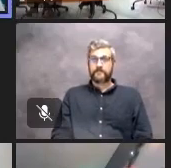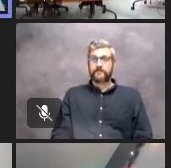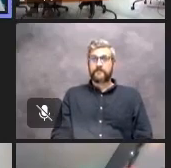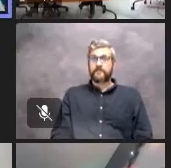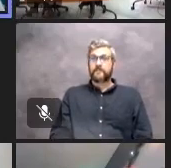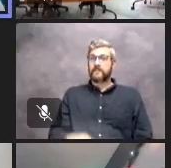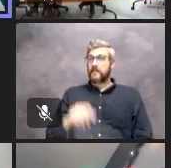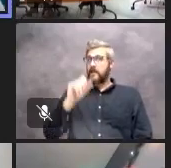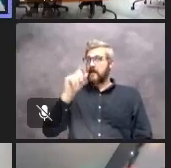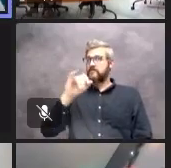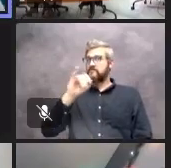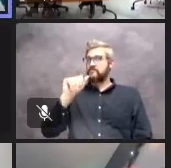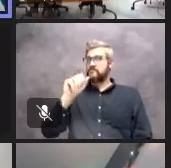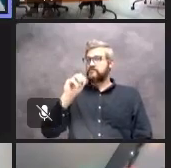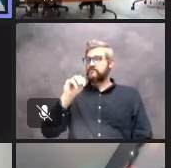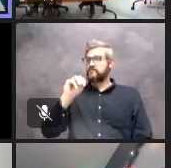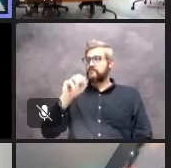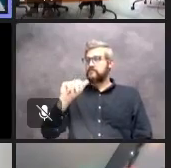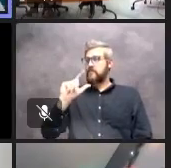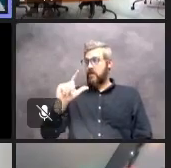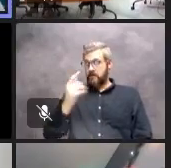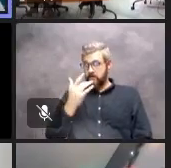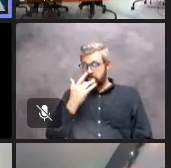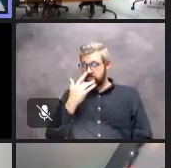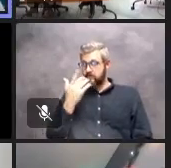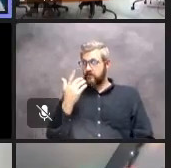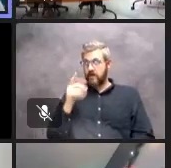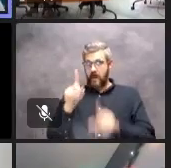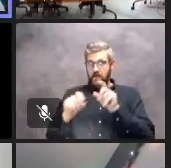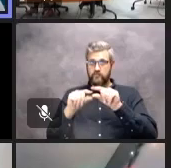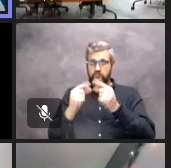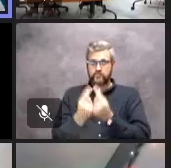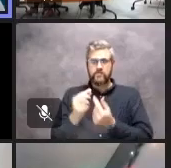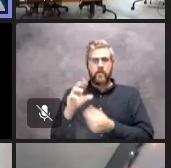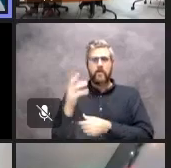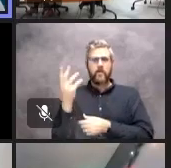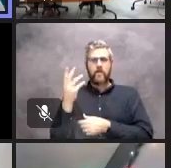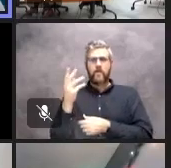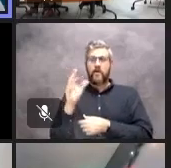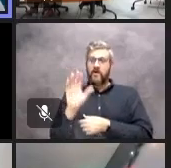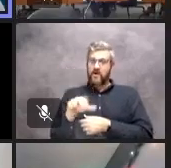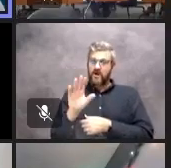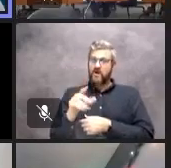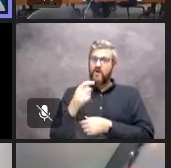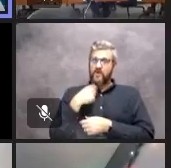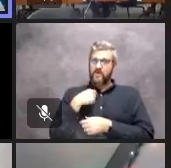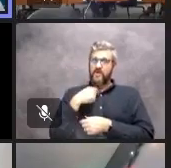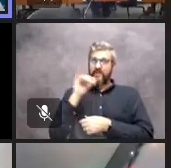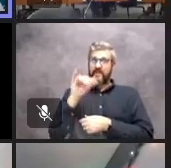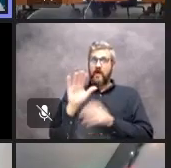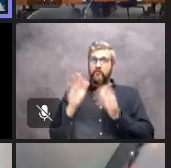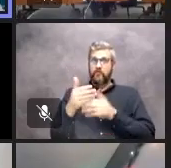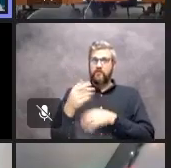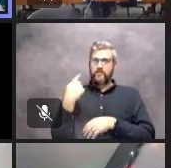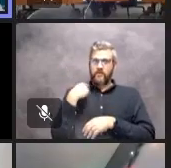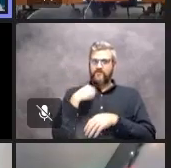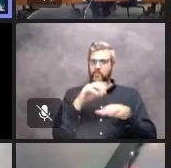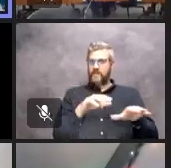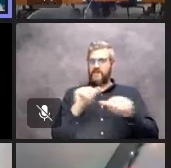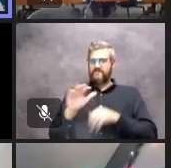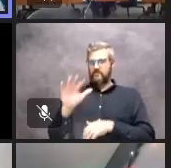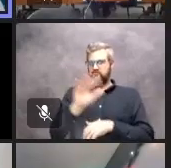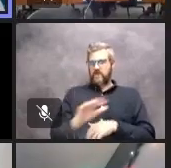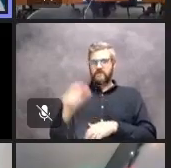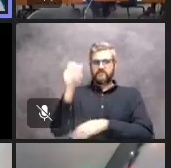Jamal, do you want to poll the group, or we do have to exit that room around